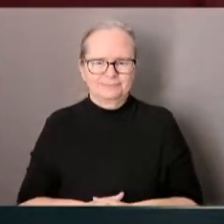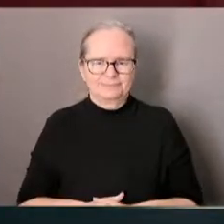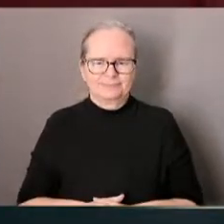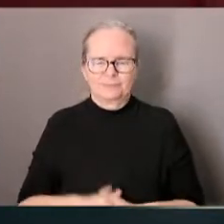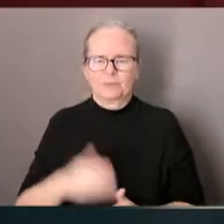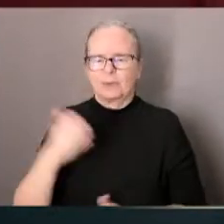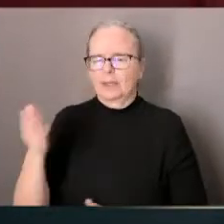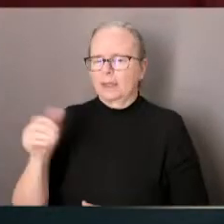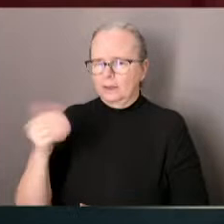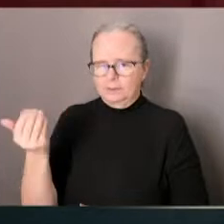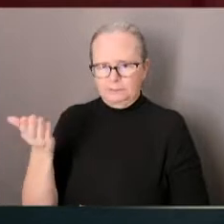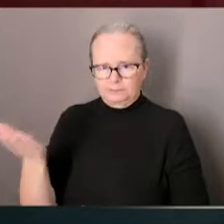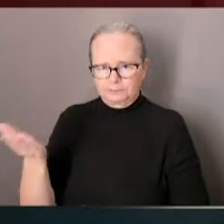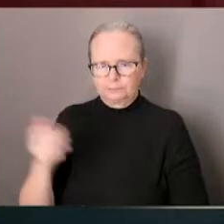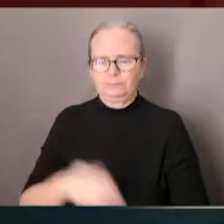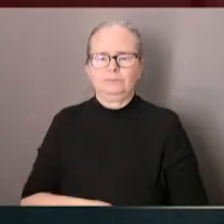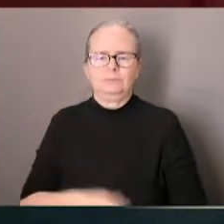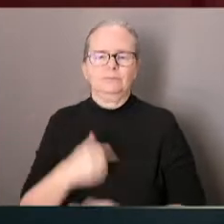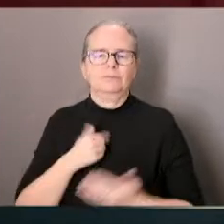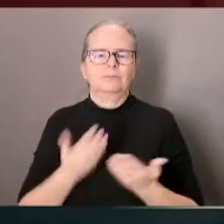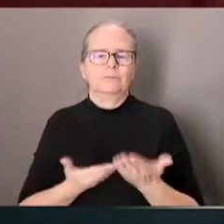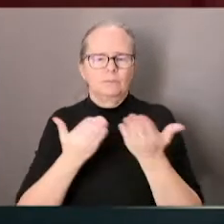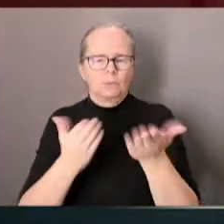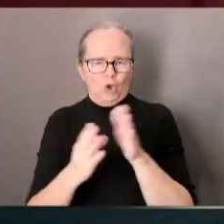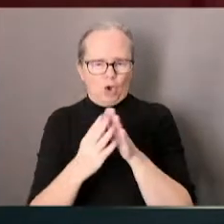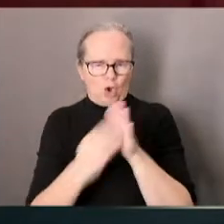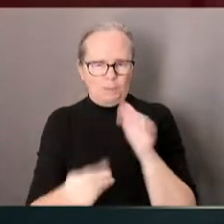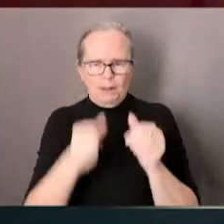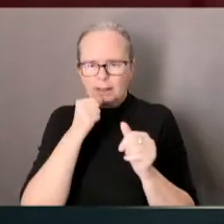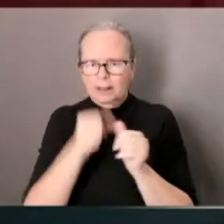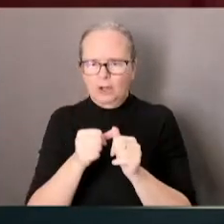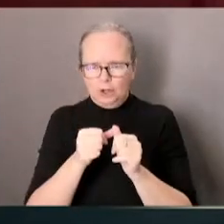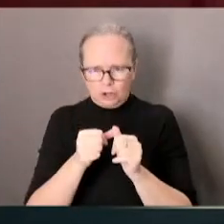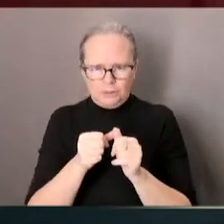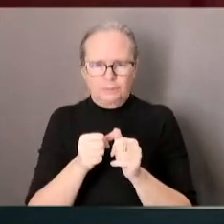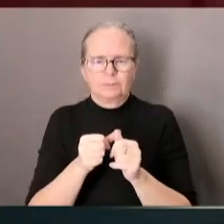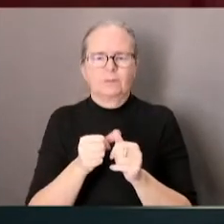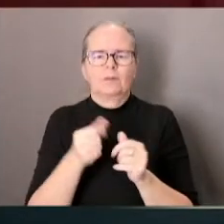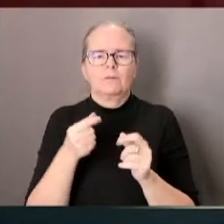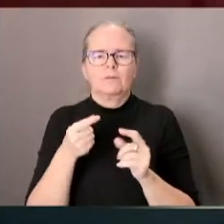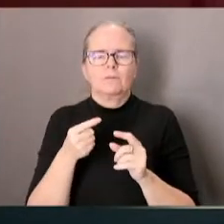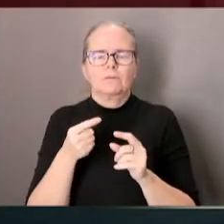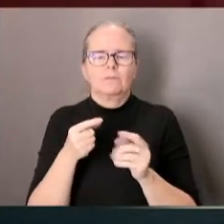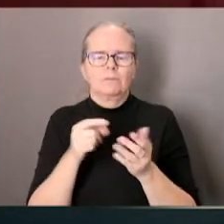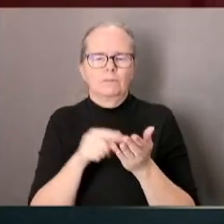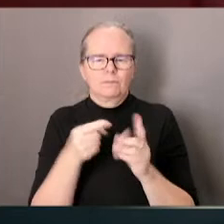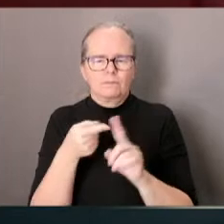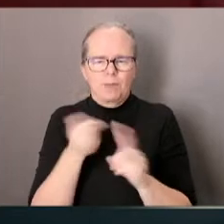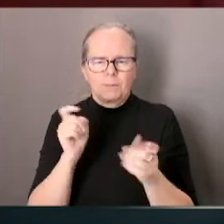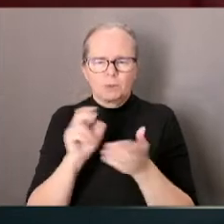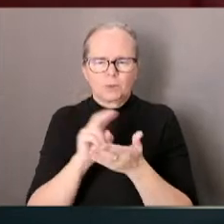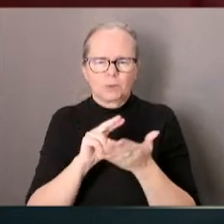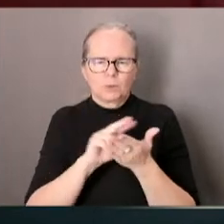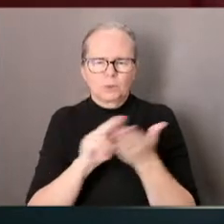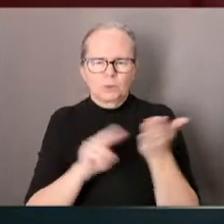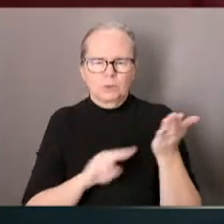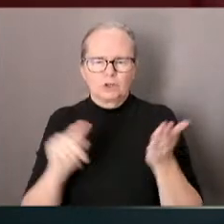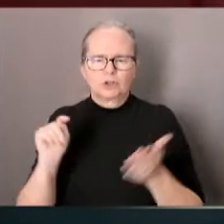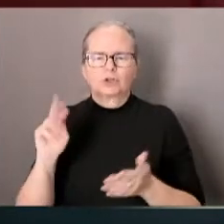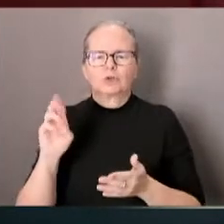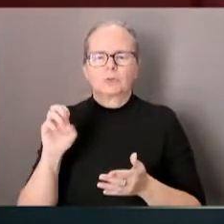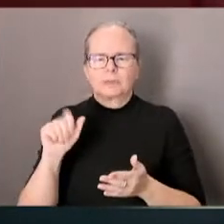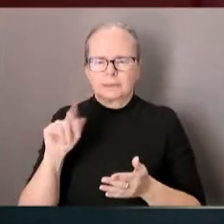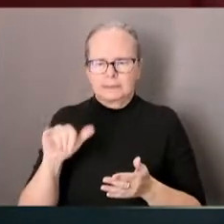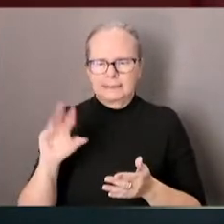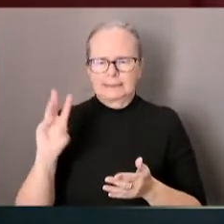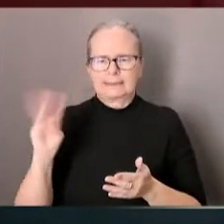number of copies of the letter from the Confederacy of treaties Six Nations a statement from the treaty six Chiefs regarding their